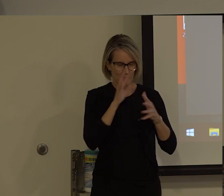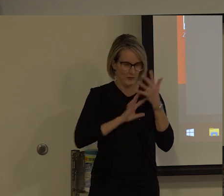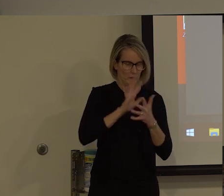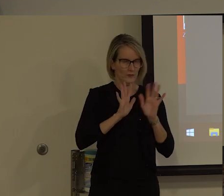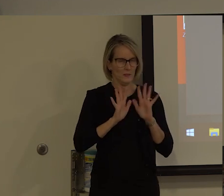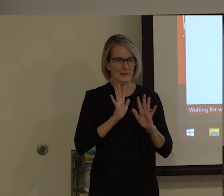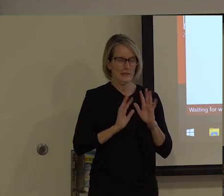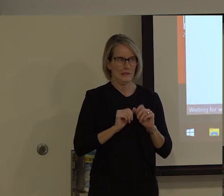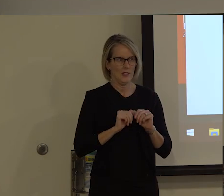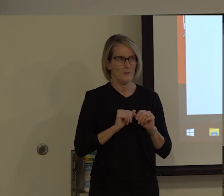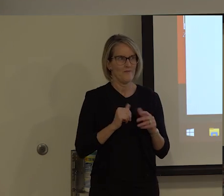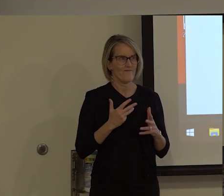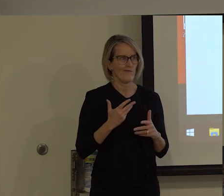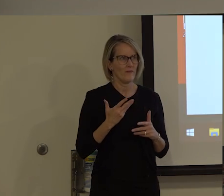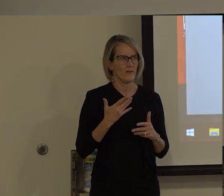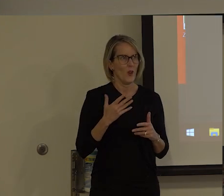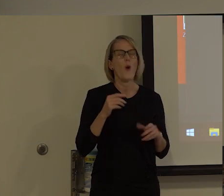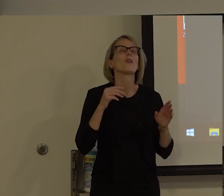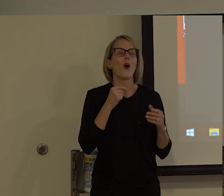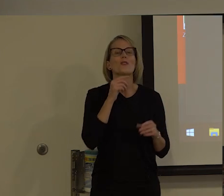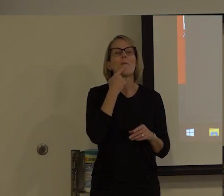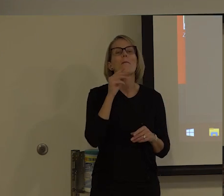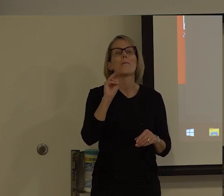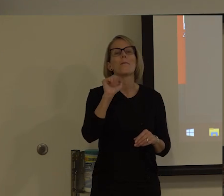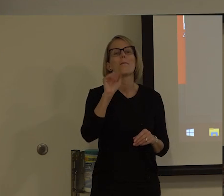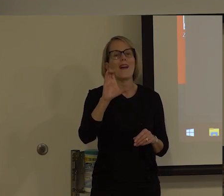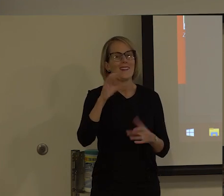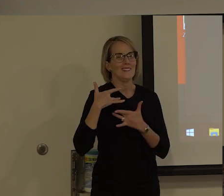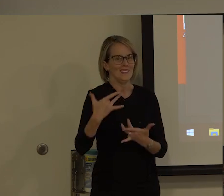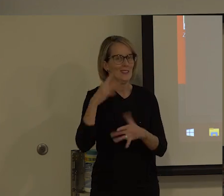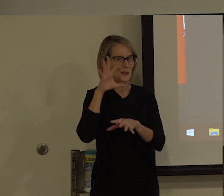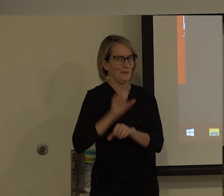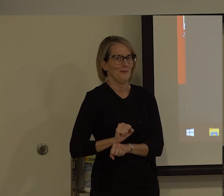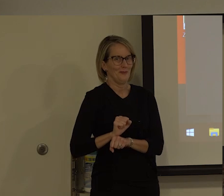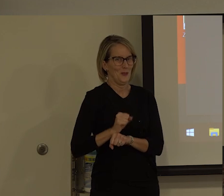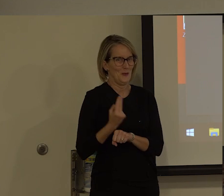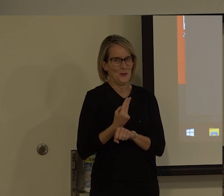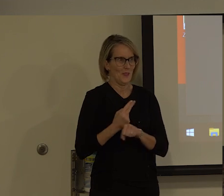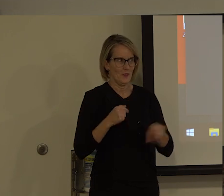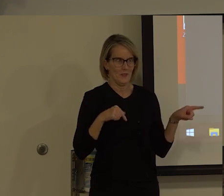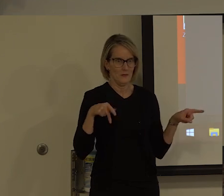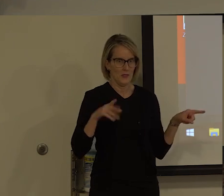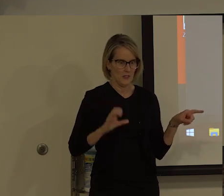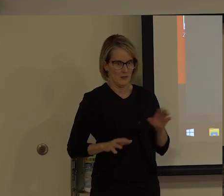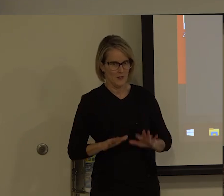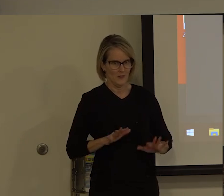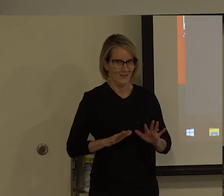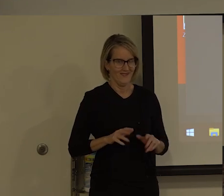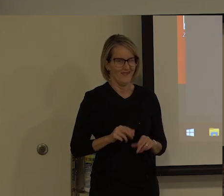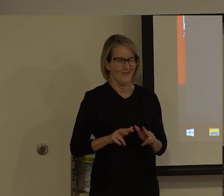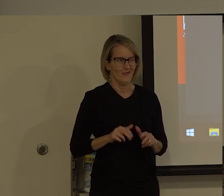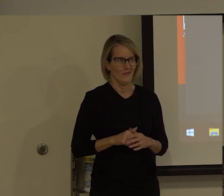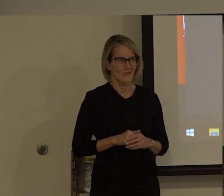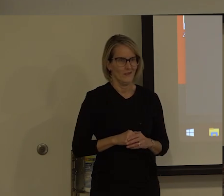How do I get back here? Why is this not working? Share, other, copy. How do I paste? Is it Control V? Control V, yeah.